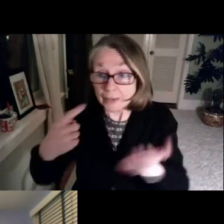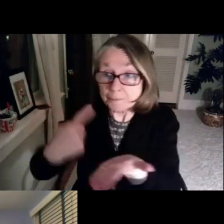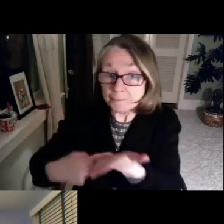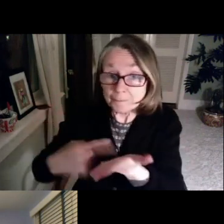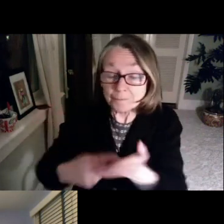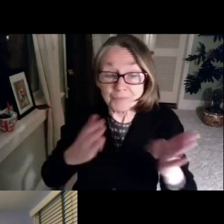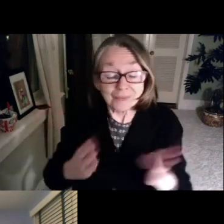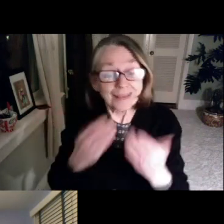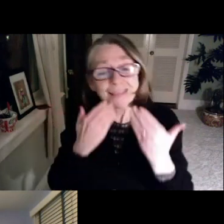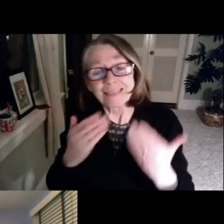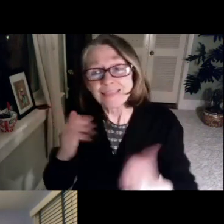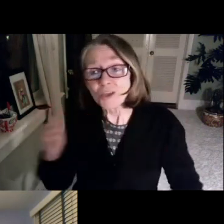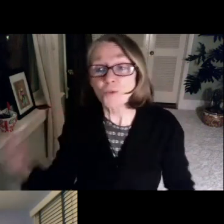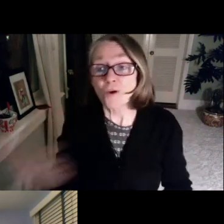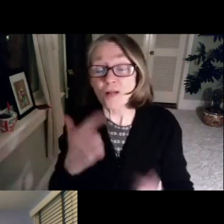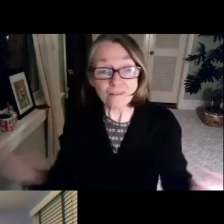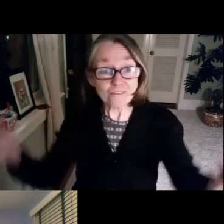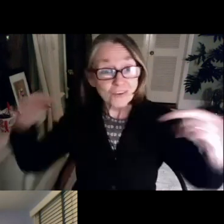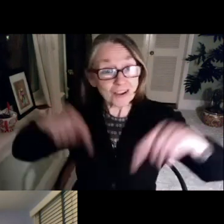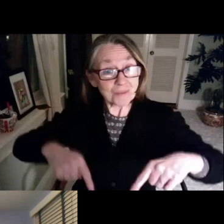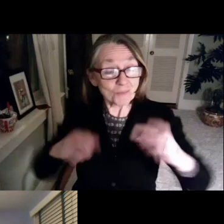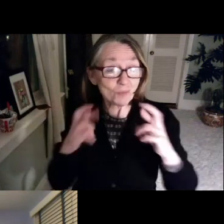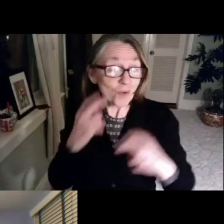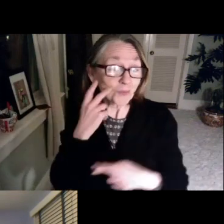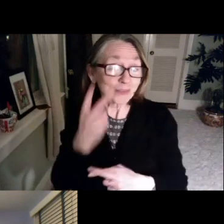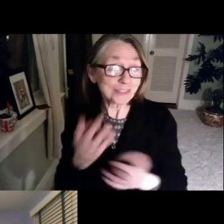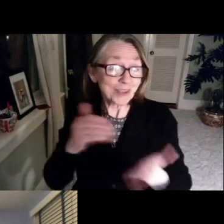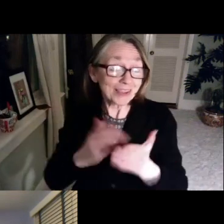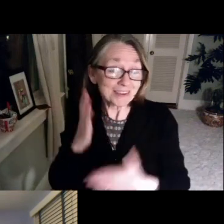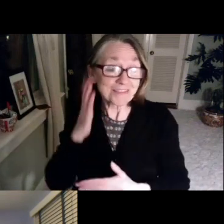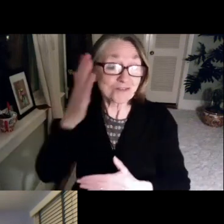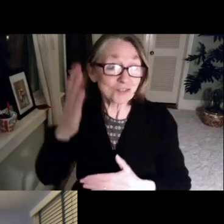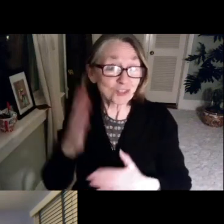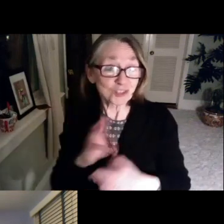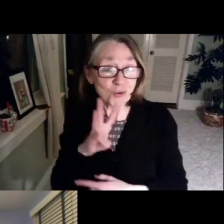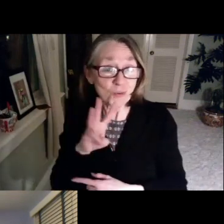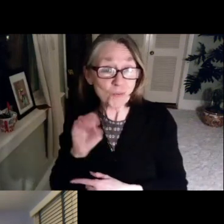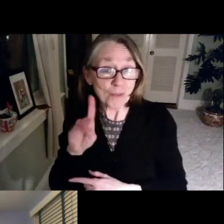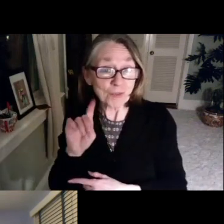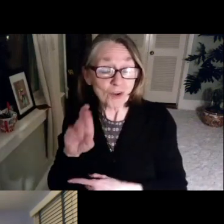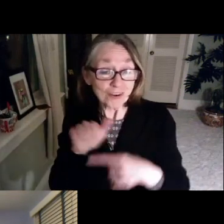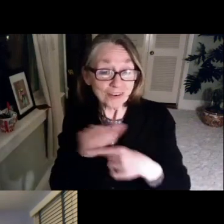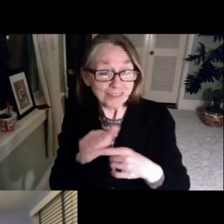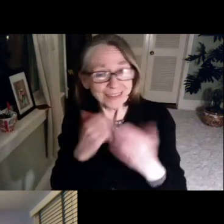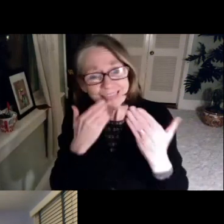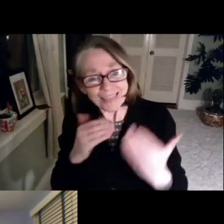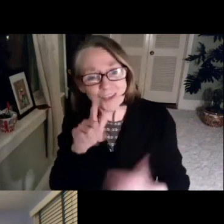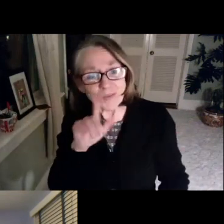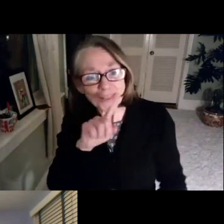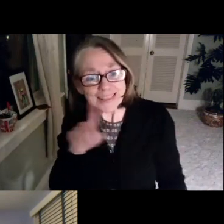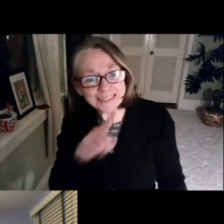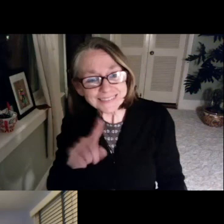again, thank you all for coming, and we hope to see you again at some future webinars. Thank you again, Liz. Thank